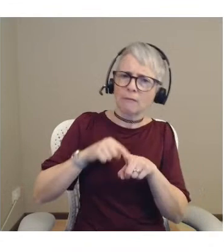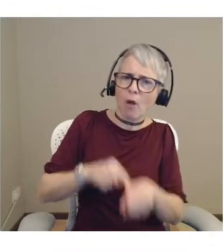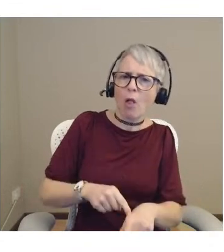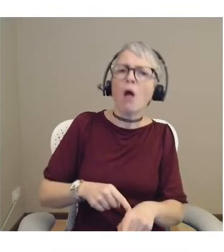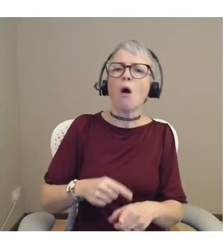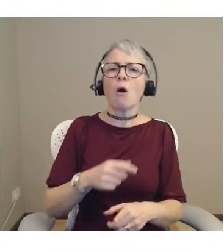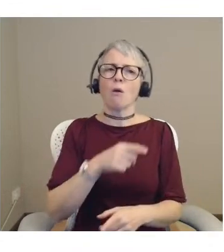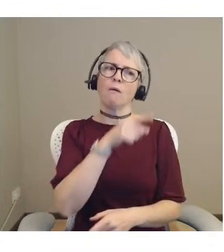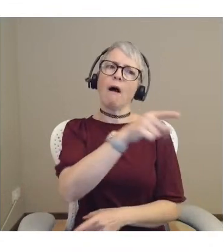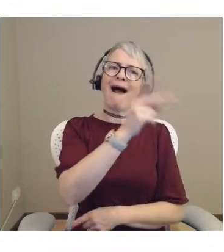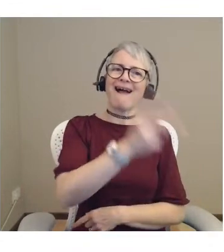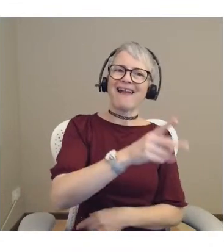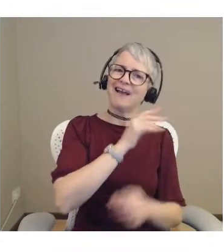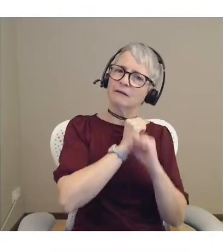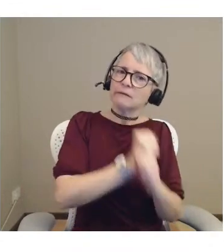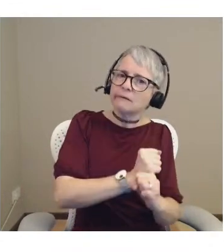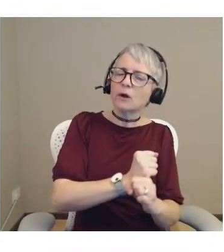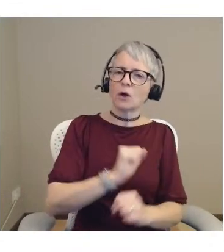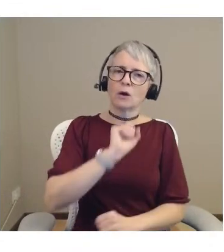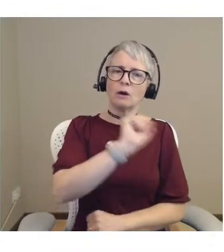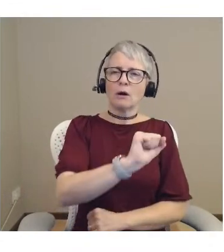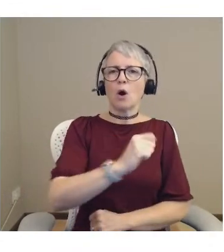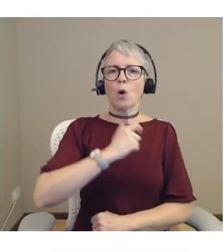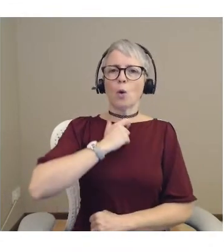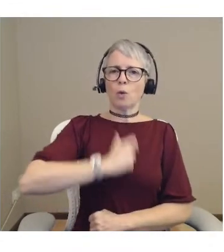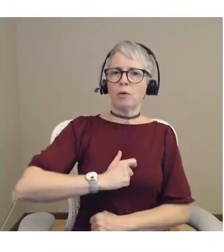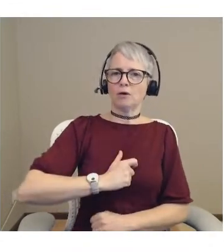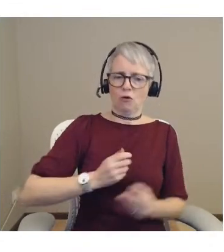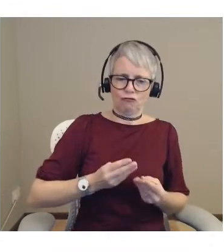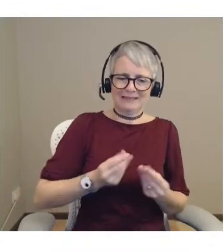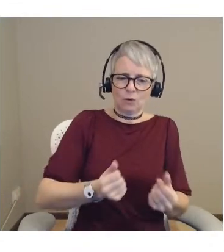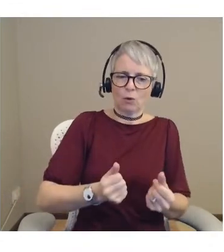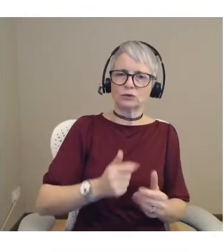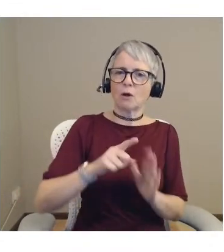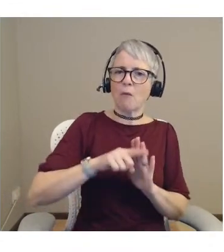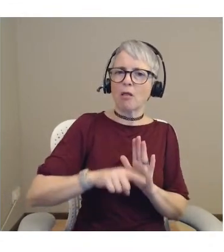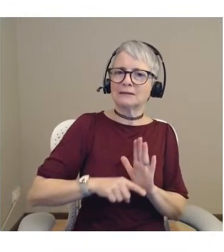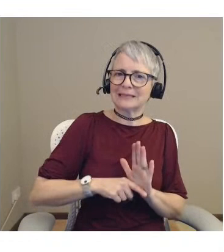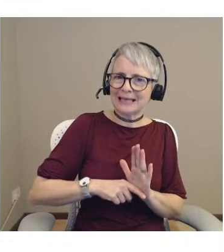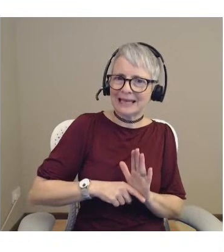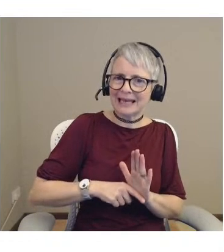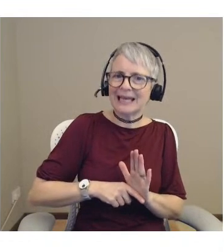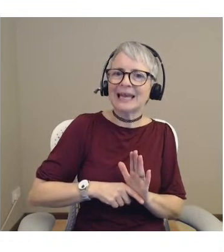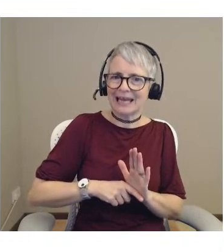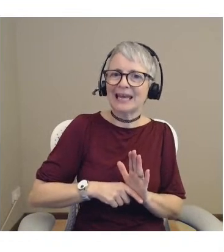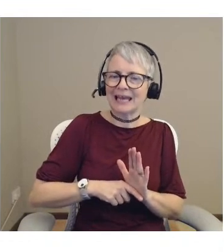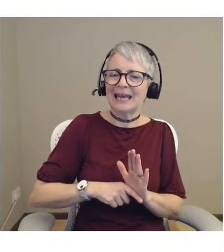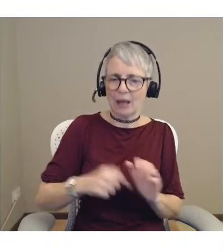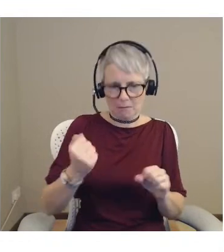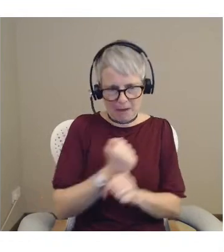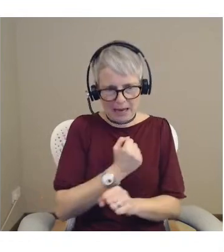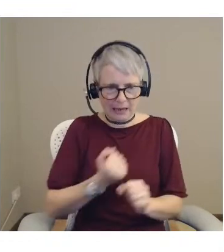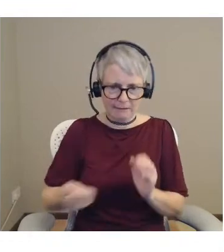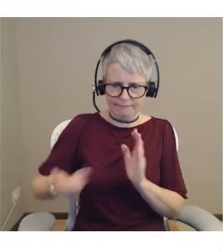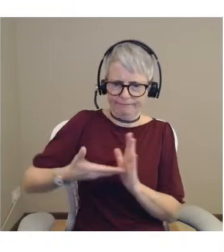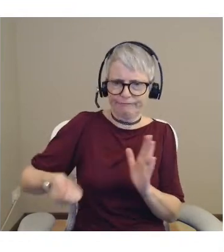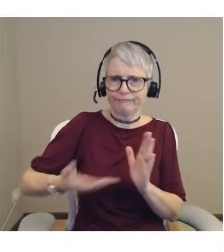renew the human resources policy, to increase diversity among the European